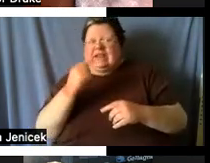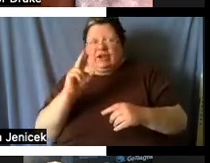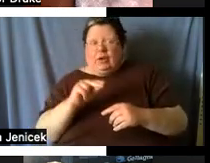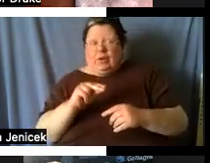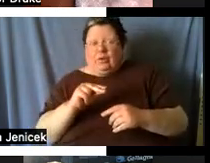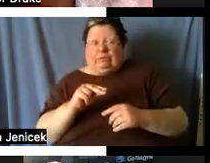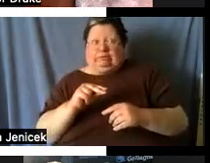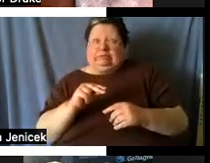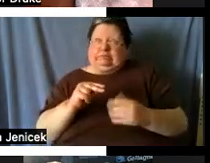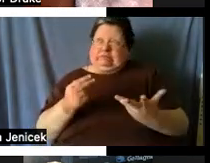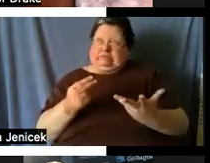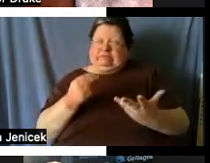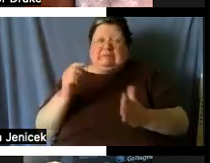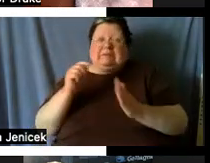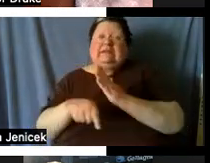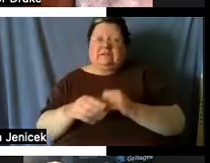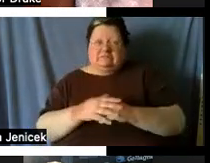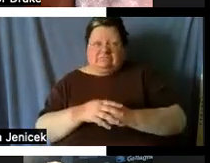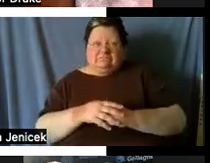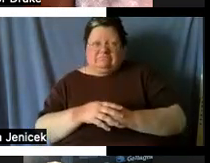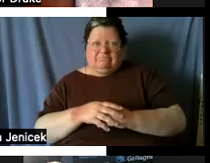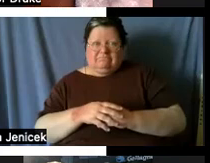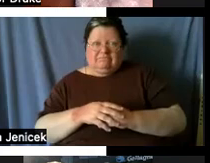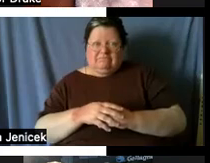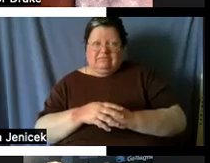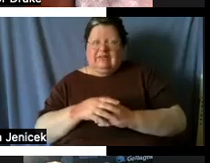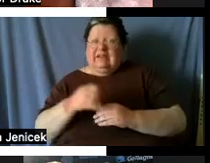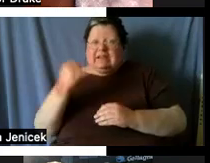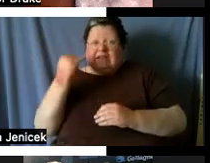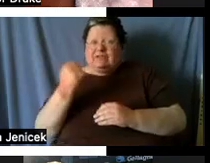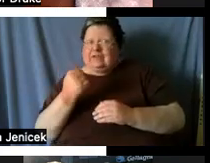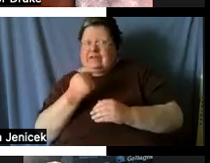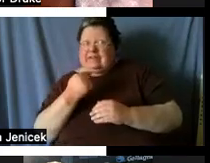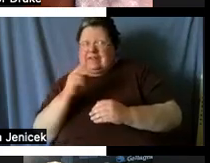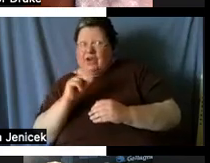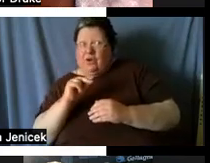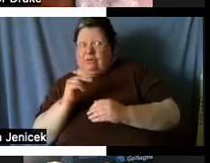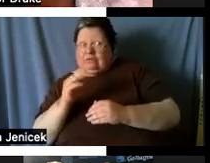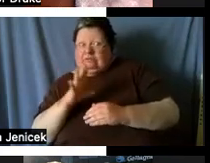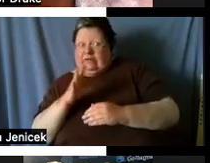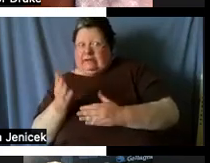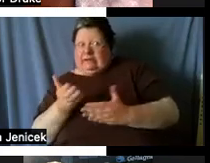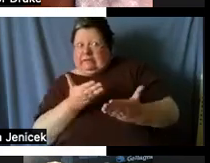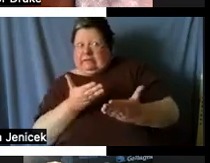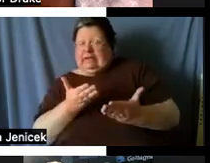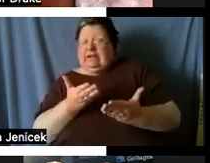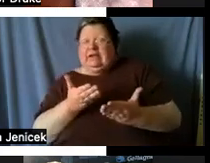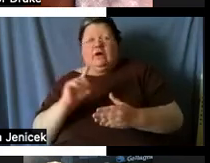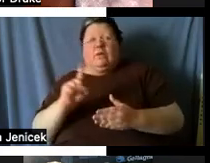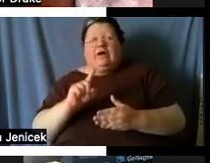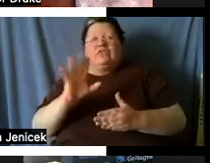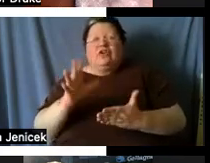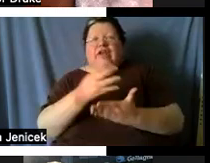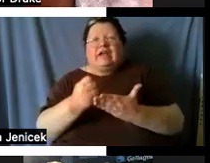quite likely you were killed. If you didn't object, then where's your food and income, and how are you